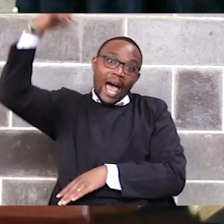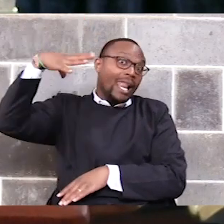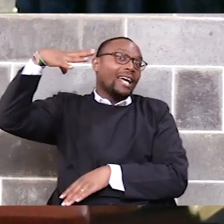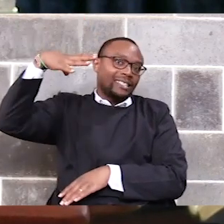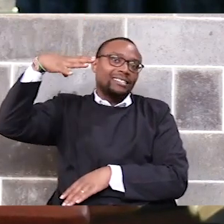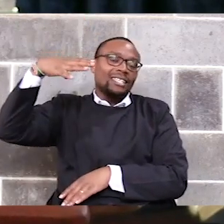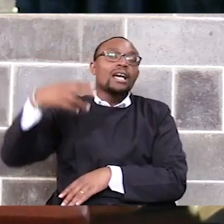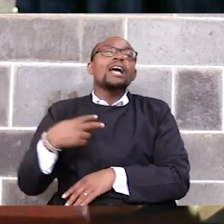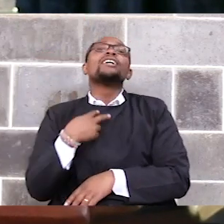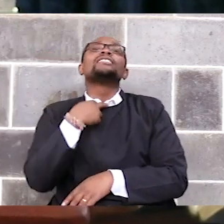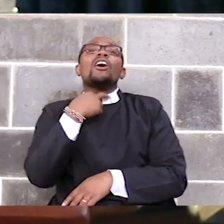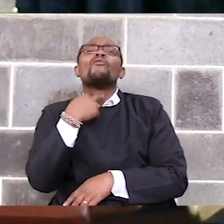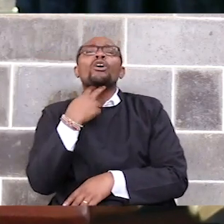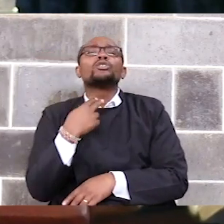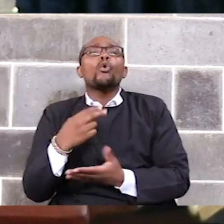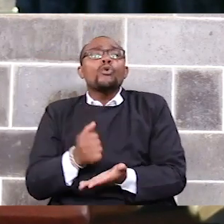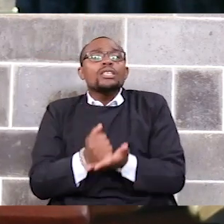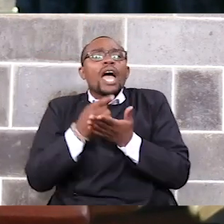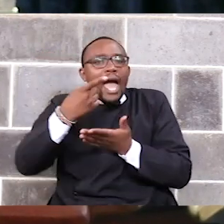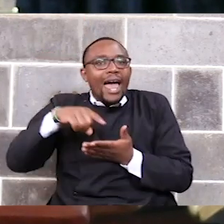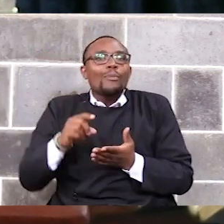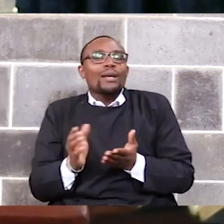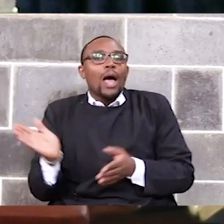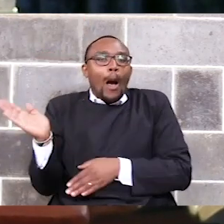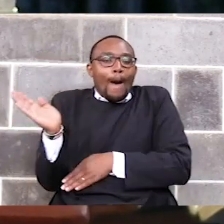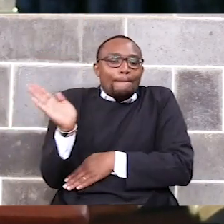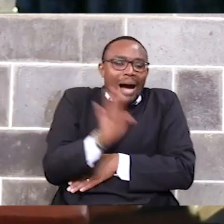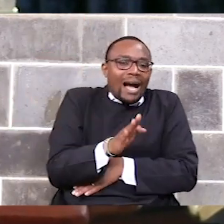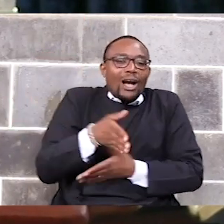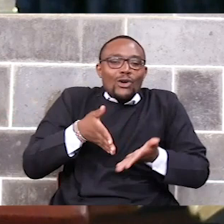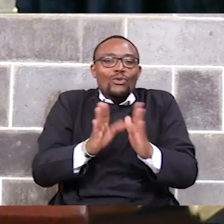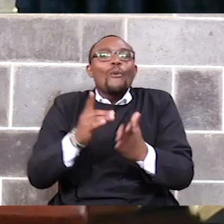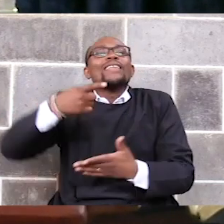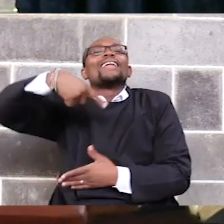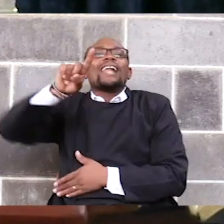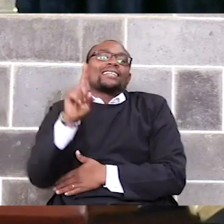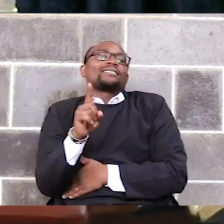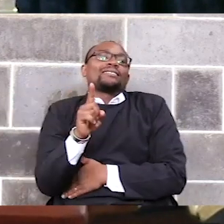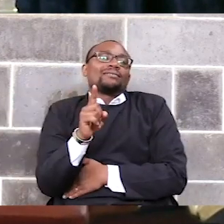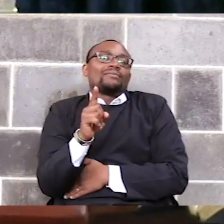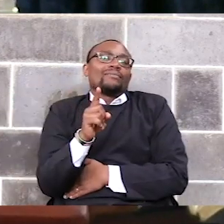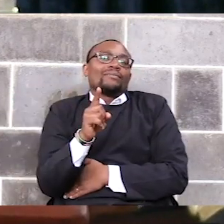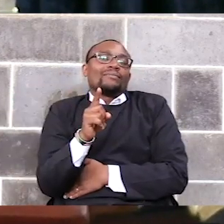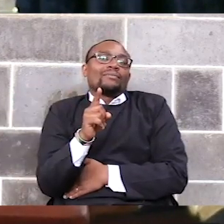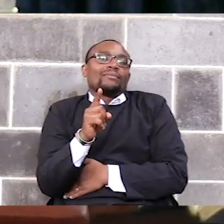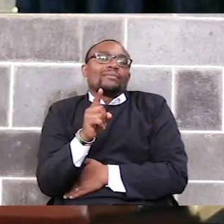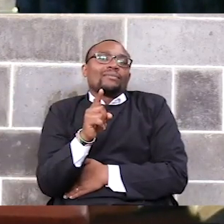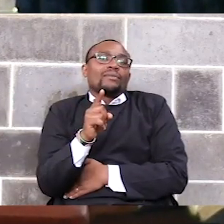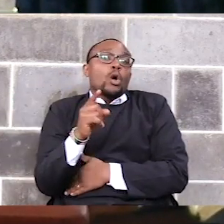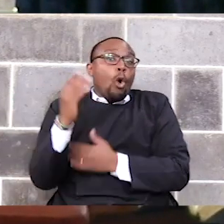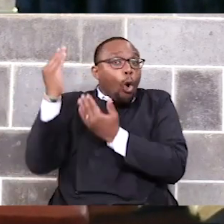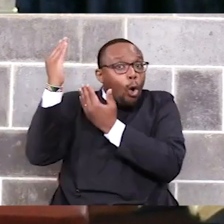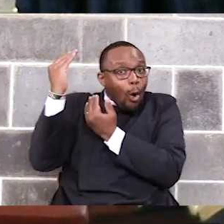of reason that puts us back on track when you go astray, and a beacon of hope in a world that is